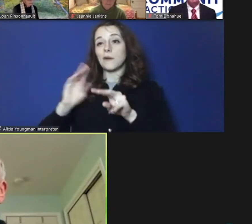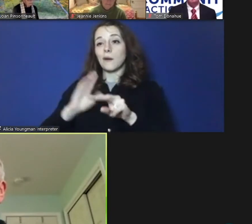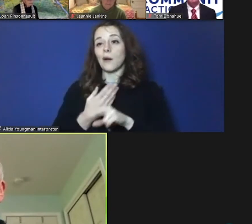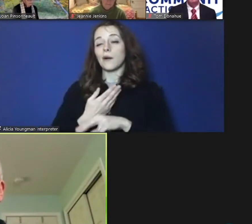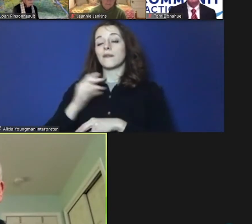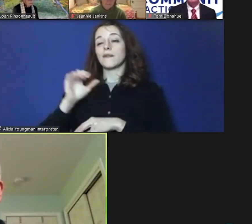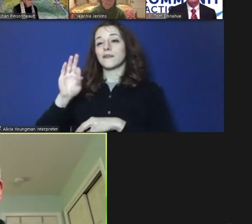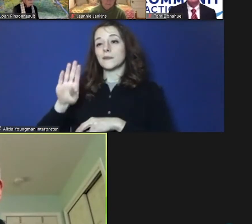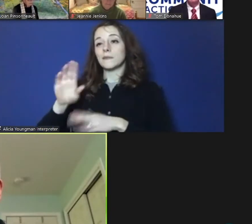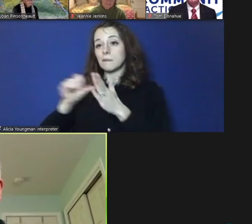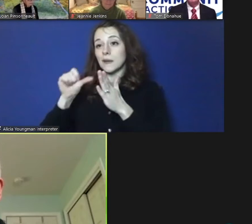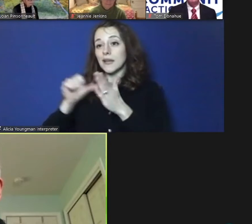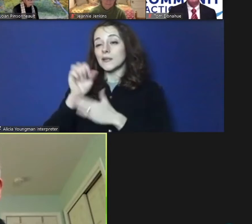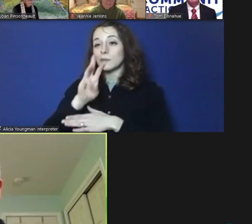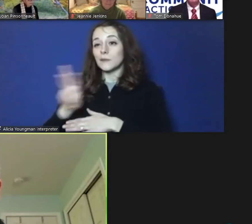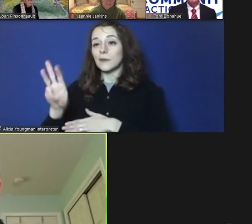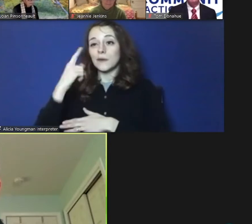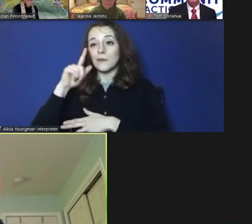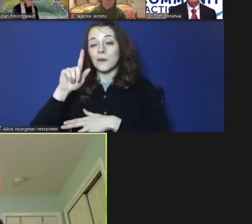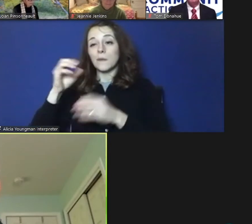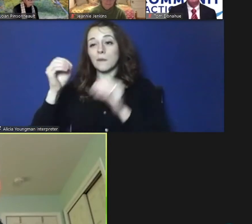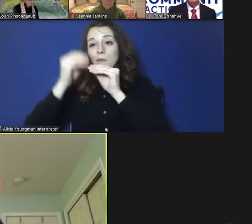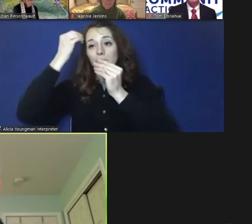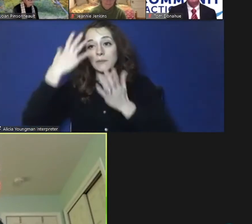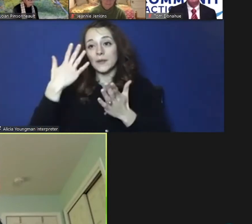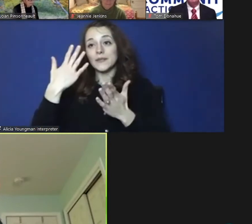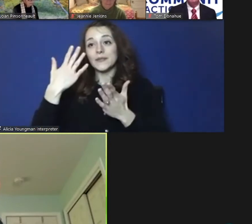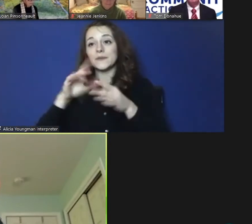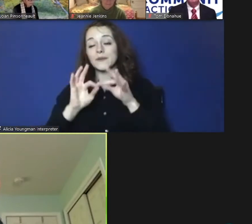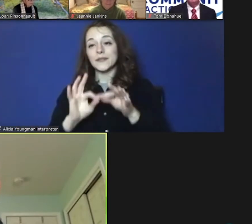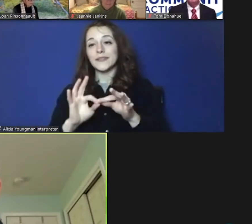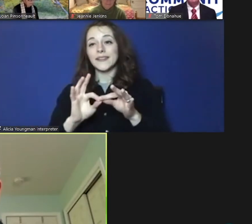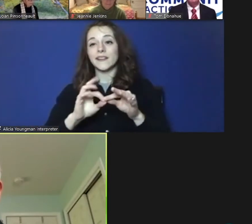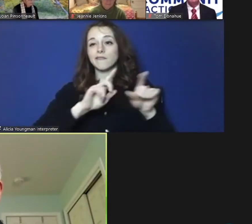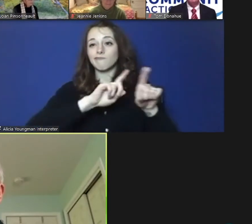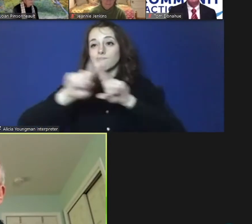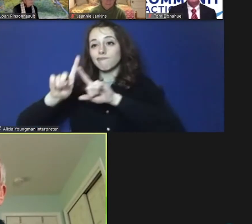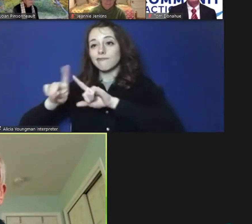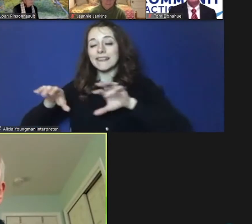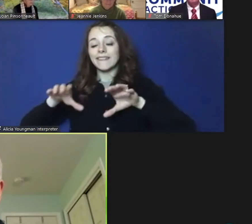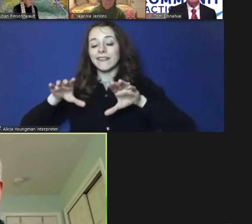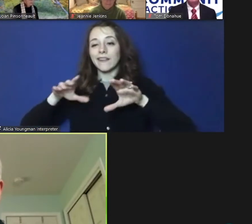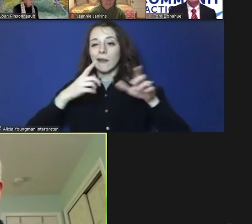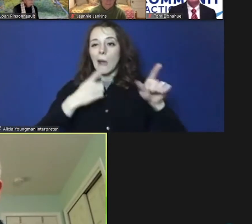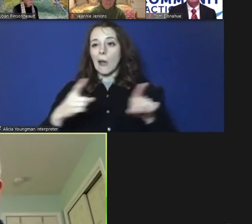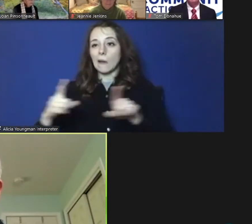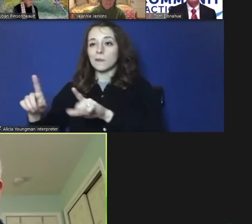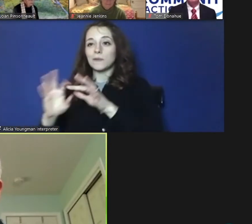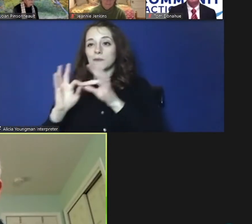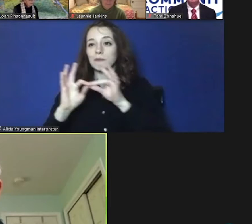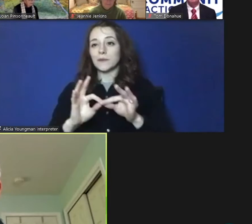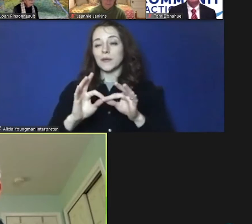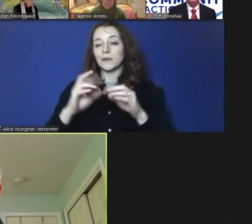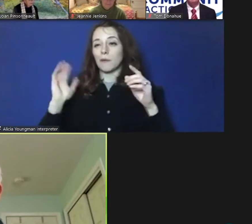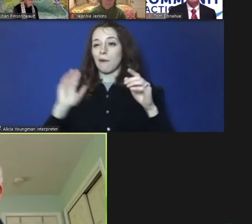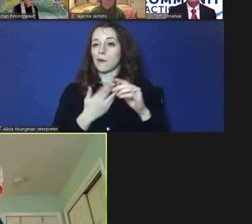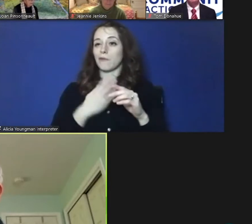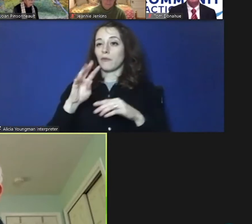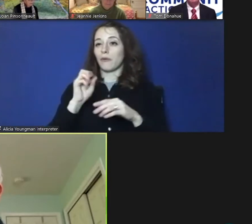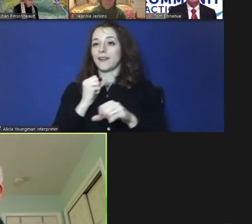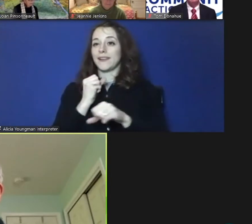our webpage for more information about various activities going on this year.